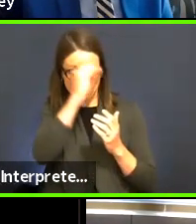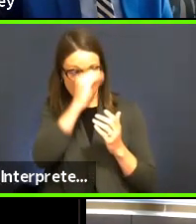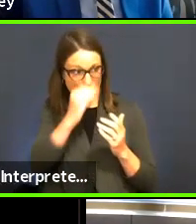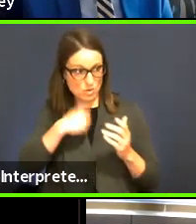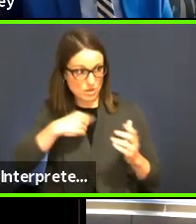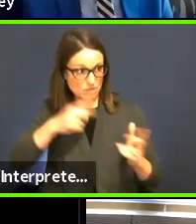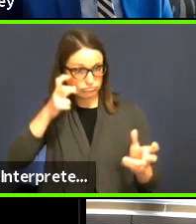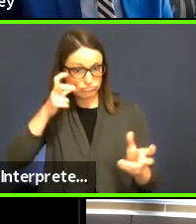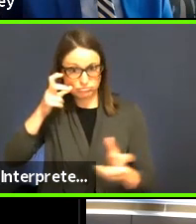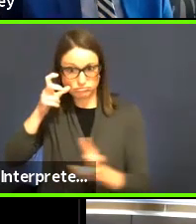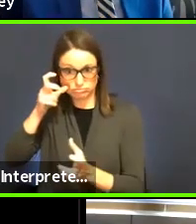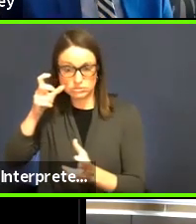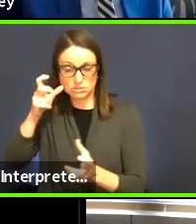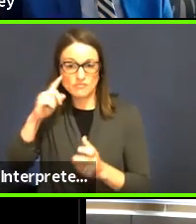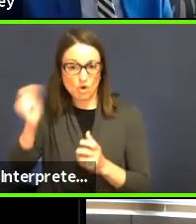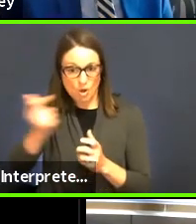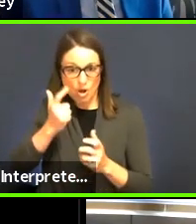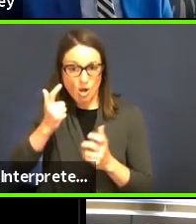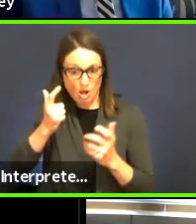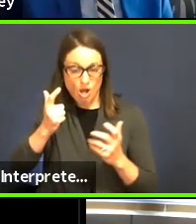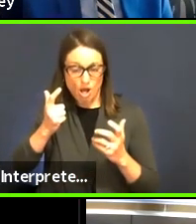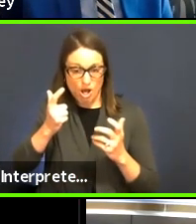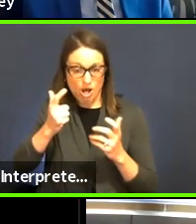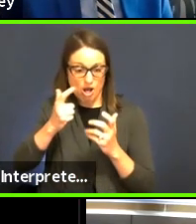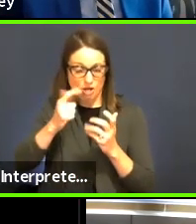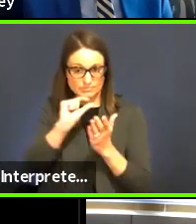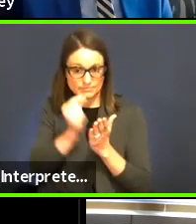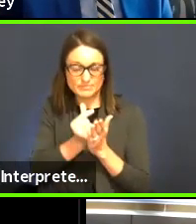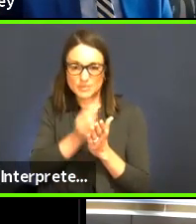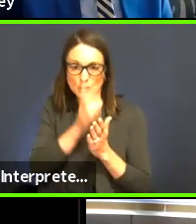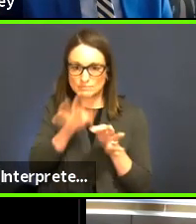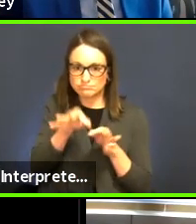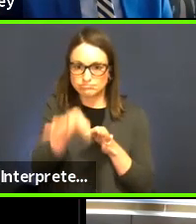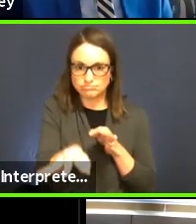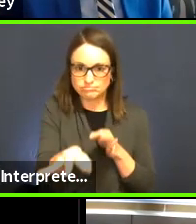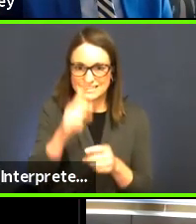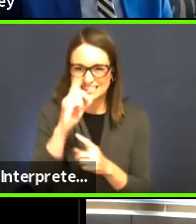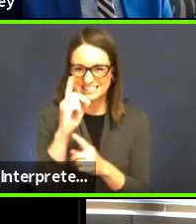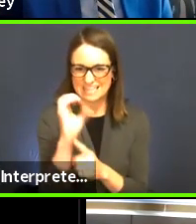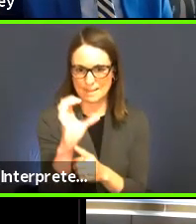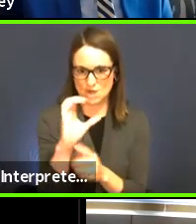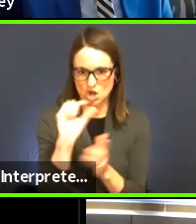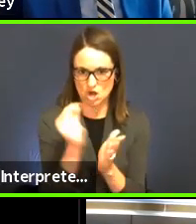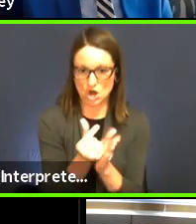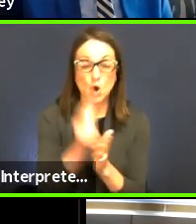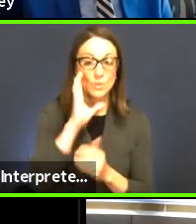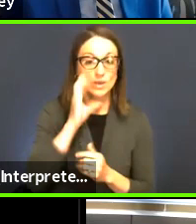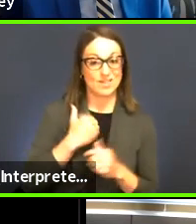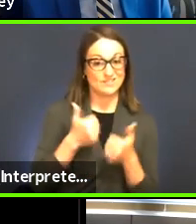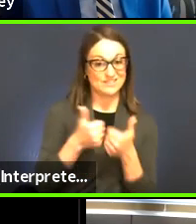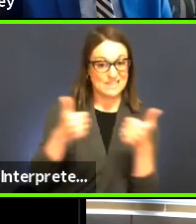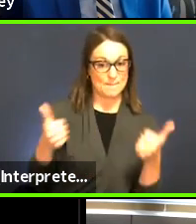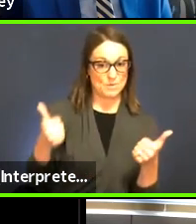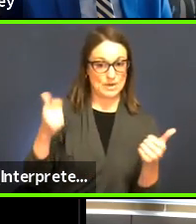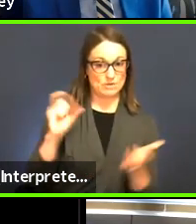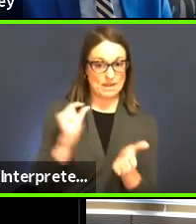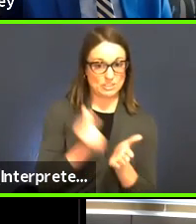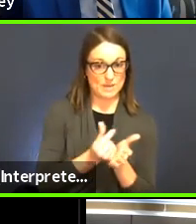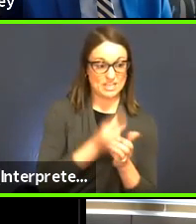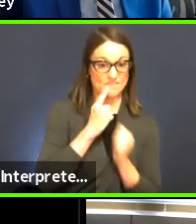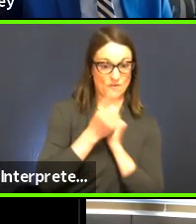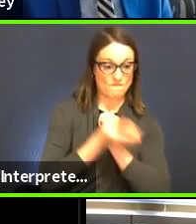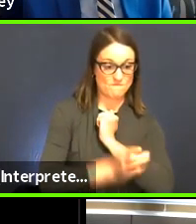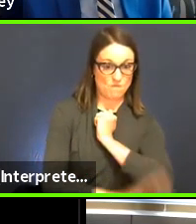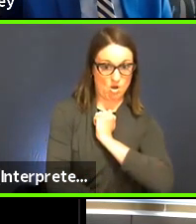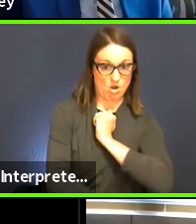spring commencement ceremonies in December. And we'll have a completely separate set of ceremonies from fall commencement. And hopefully we'll be able to do